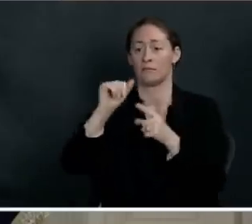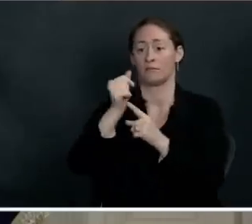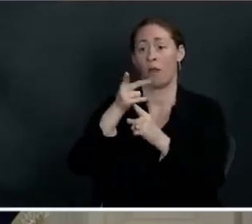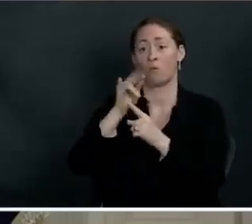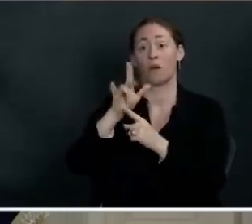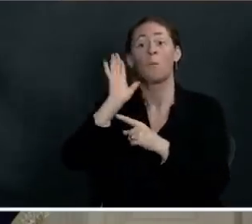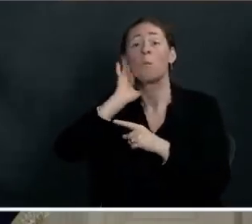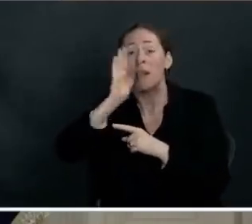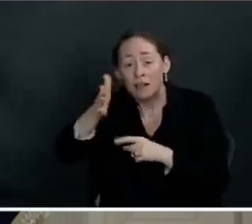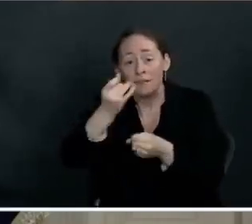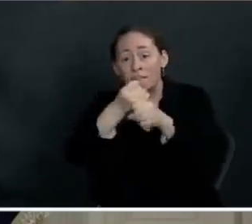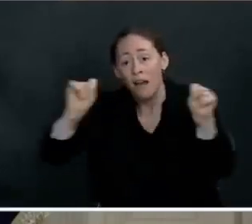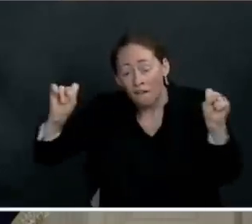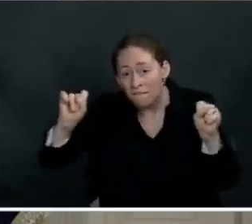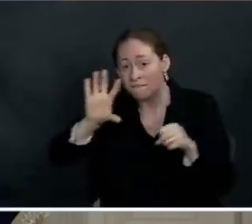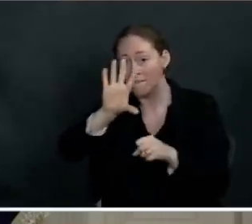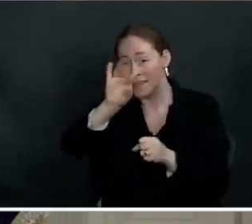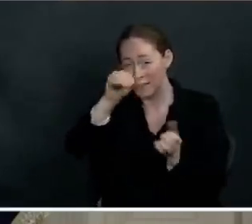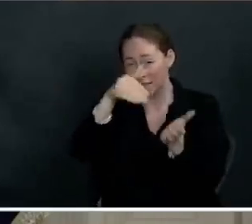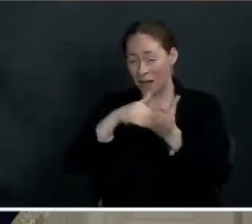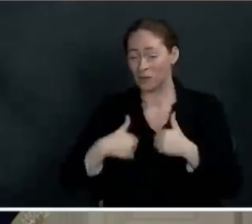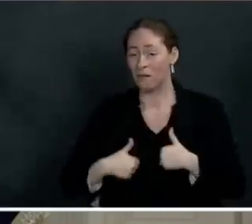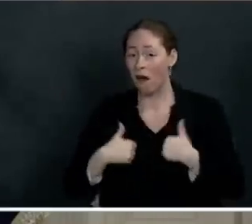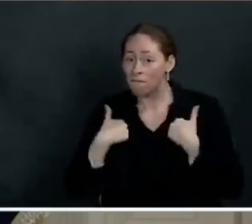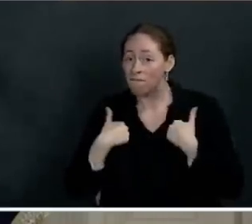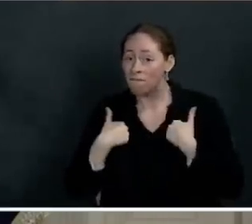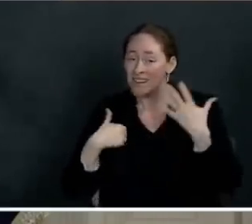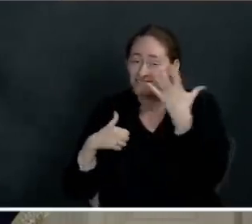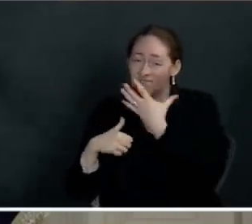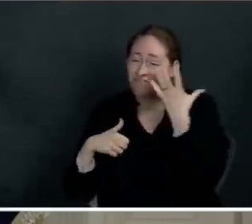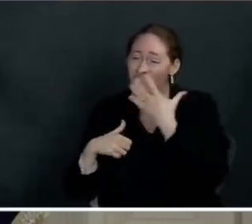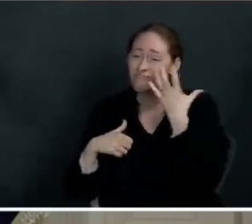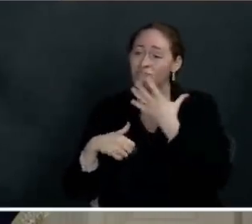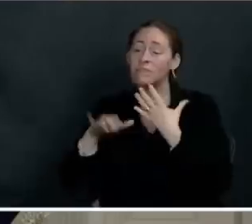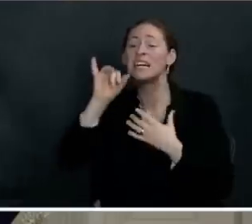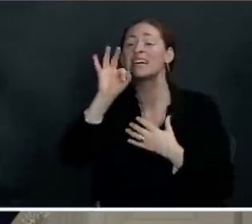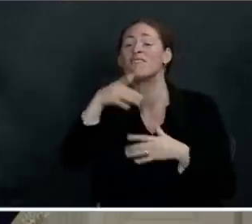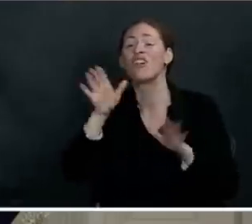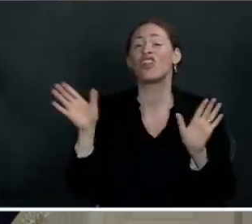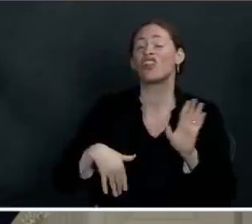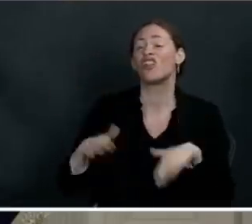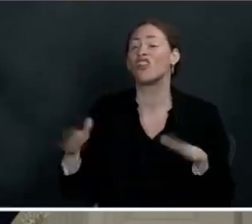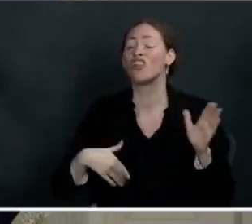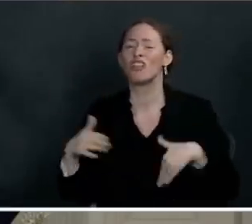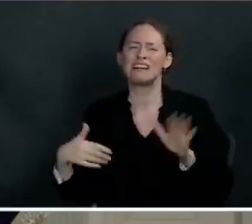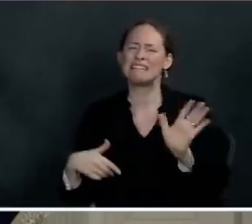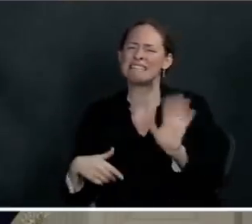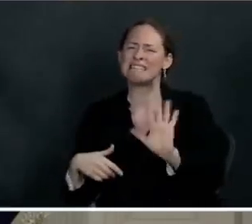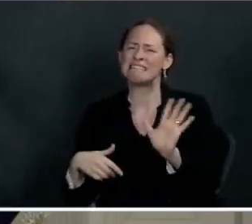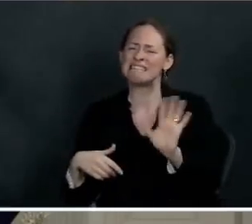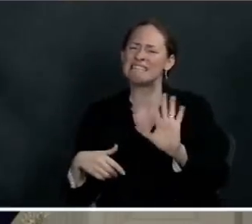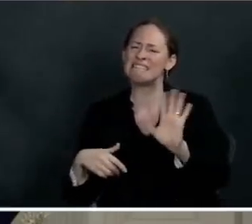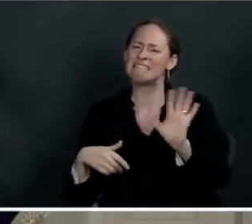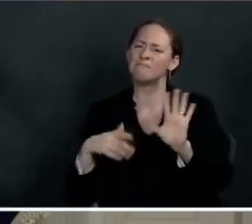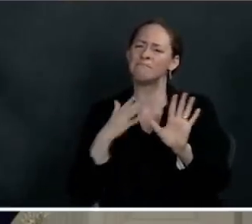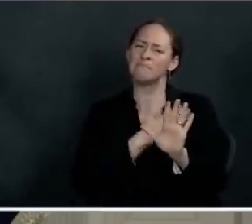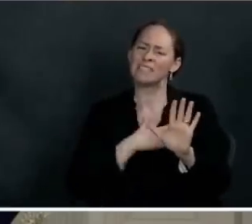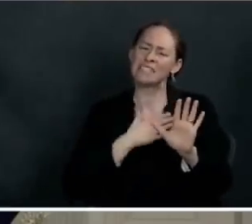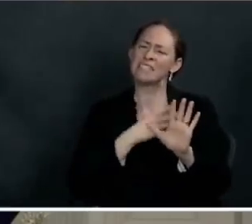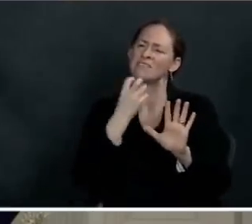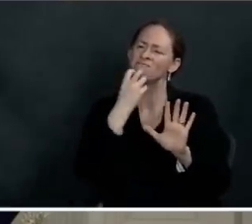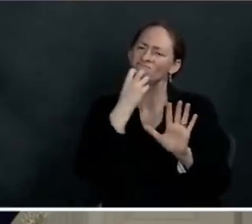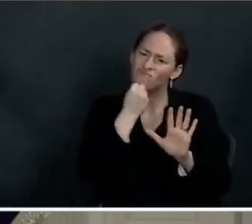lives who otherwise will pass away if we don't wear these masks. That's why I'm asking the American people to mask up for the first 100